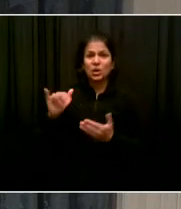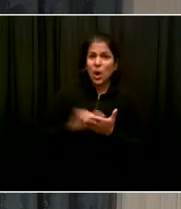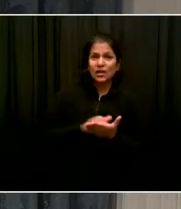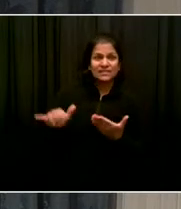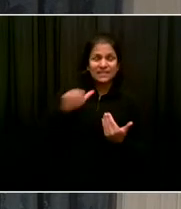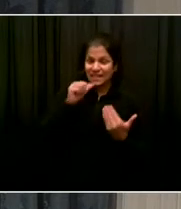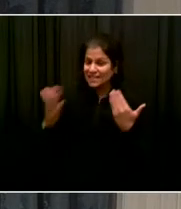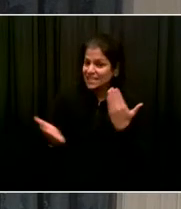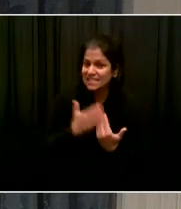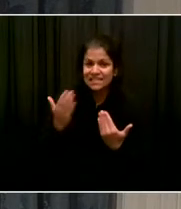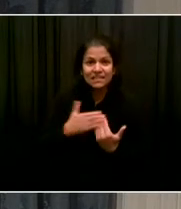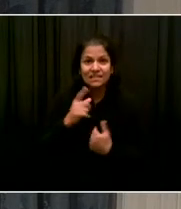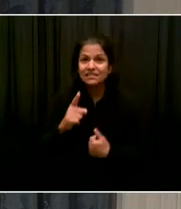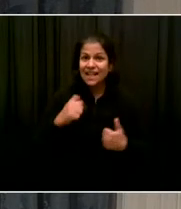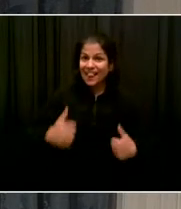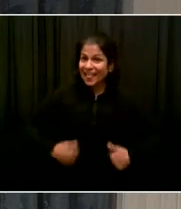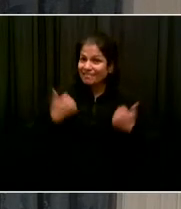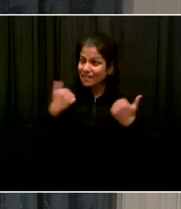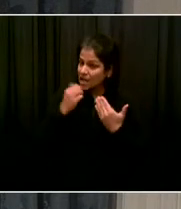Living here is not easy, but